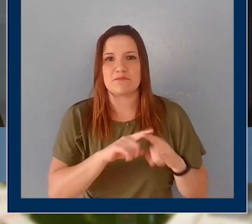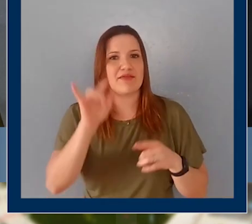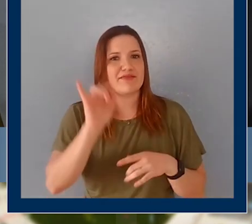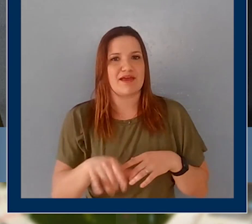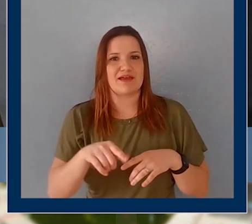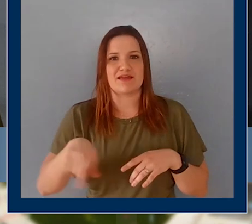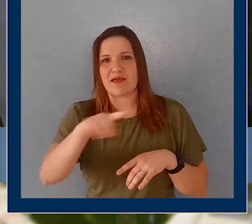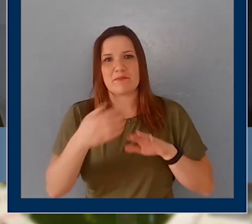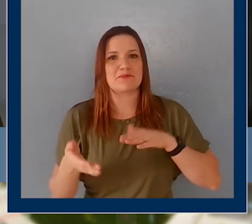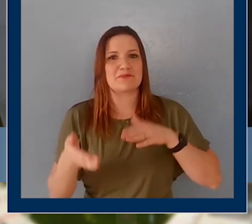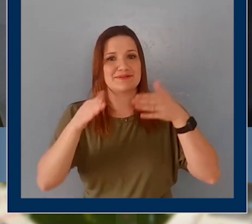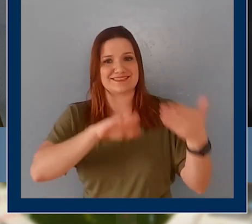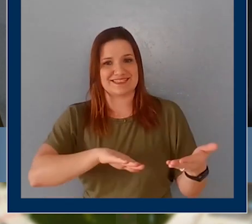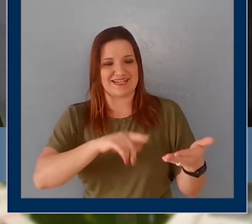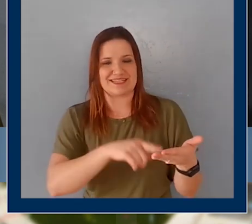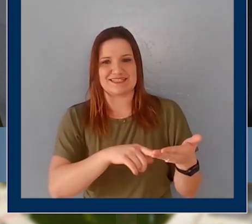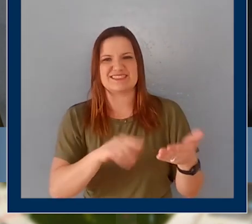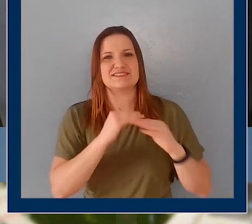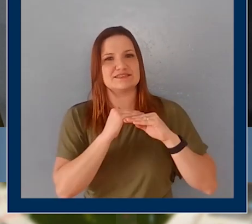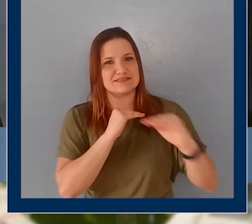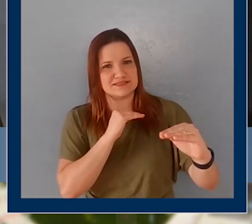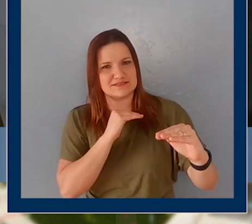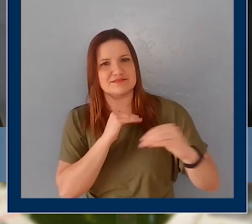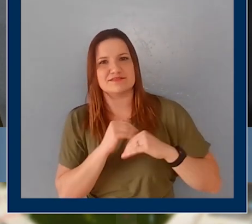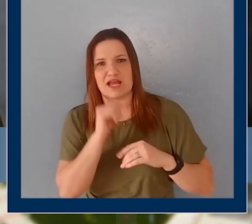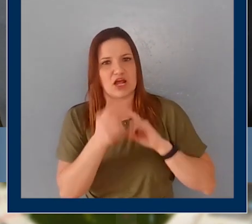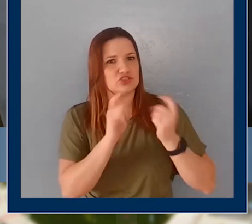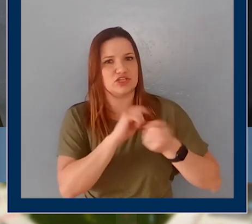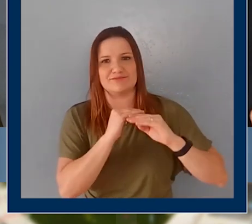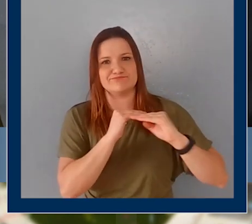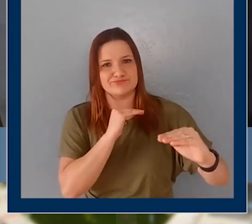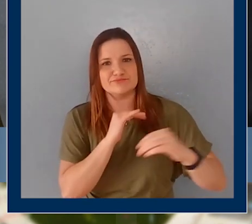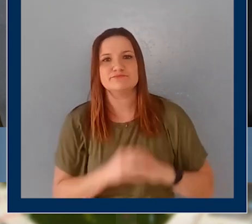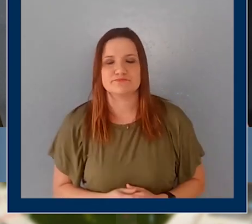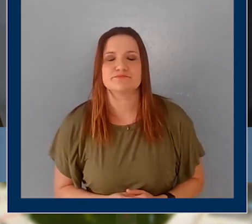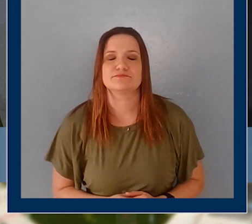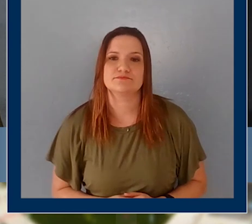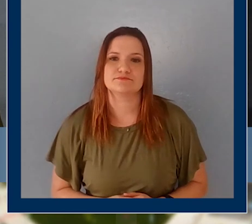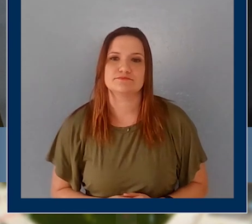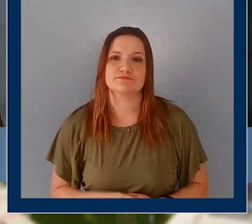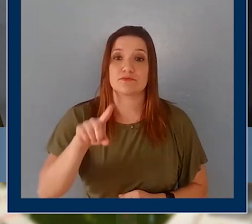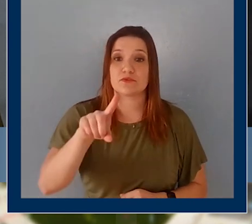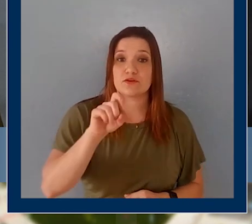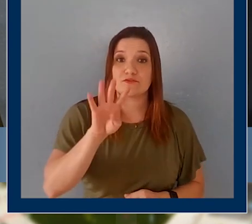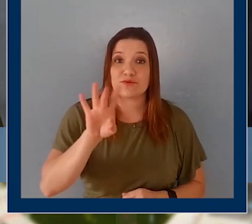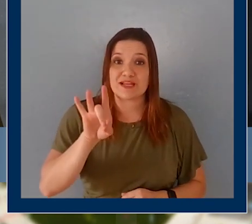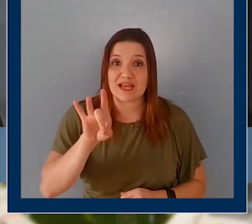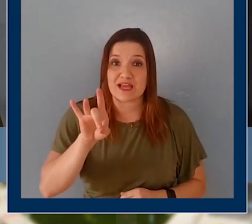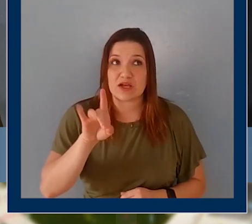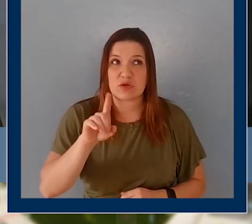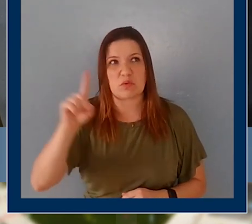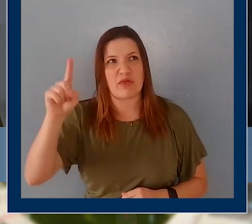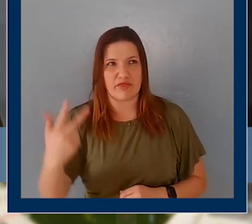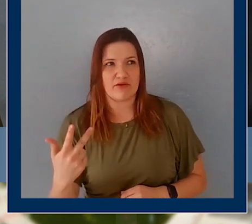seeing so many more patients being hospitalized, so many more deaths. Is it the numbers, or is it because this virus